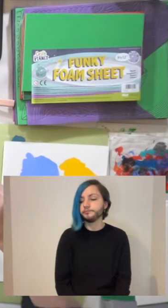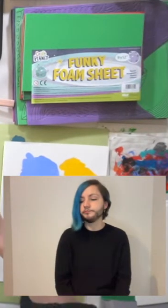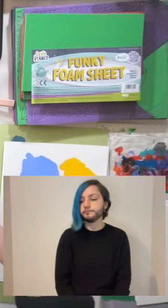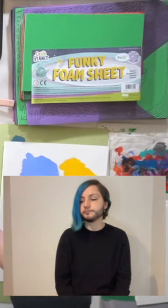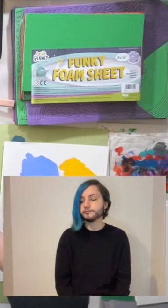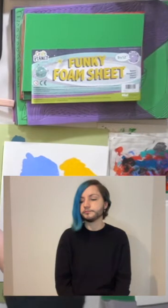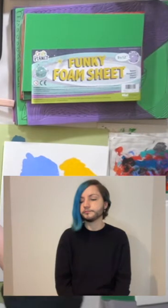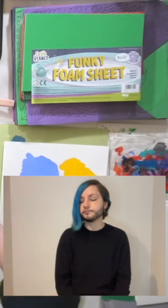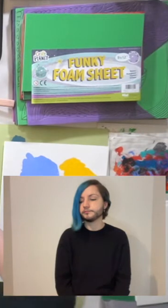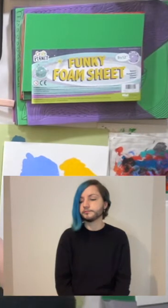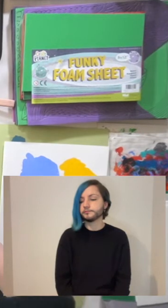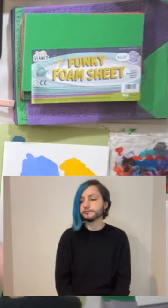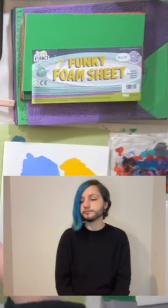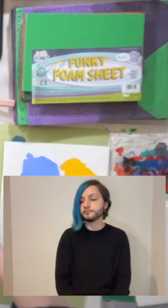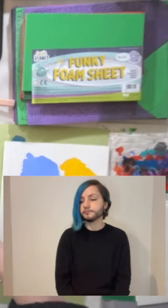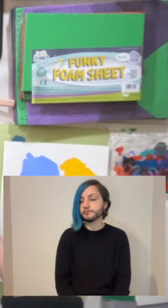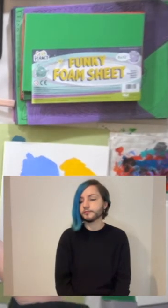I'm going to use these colors.